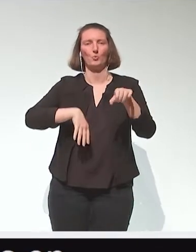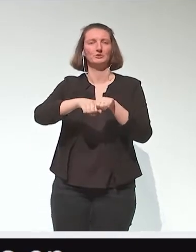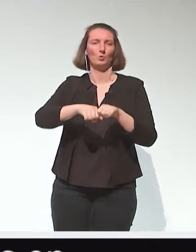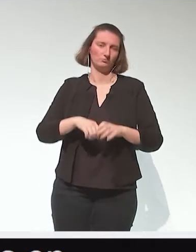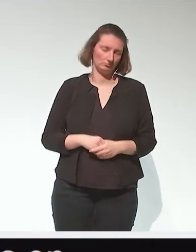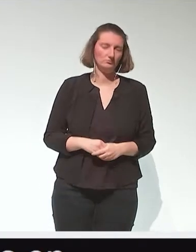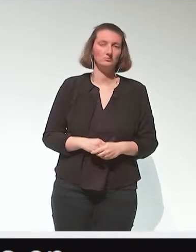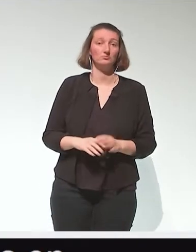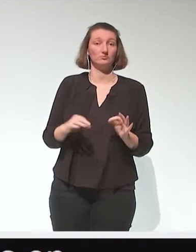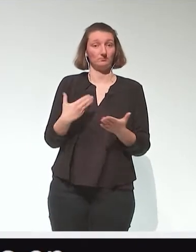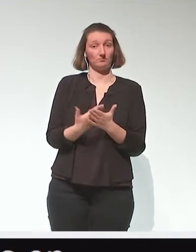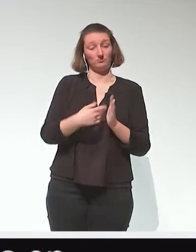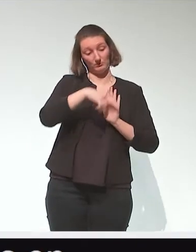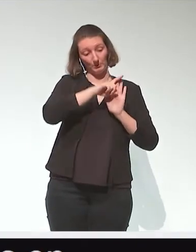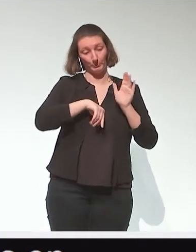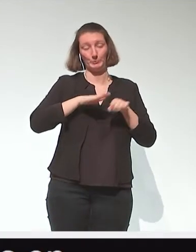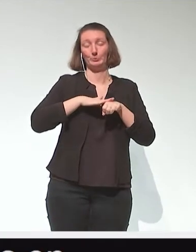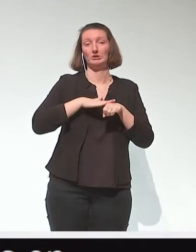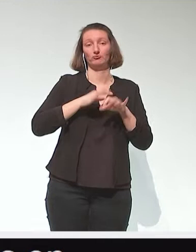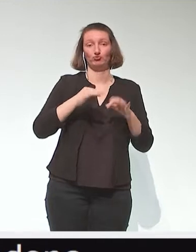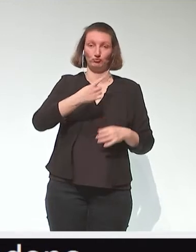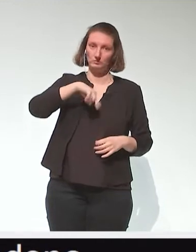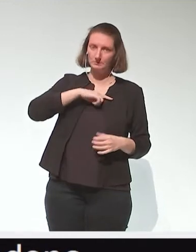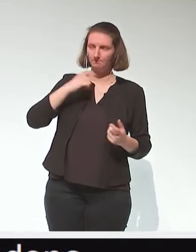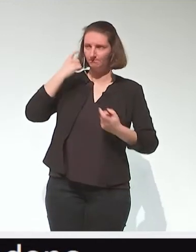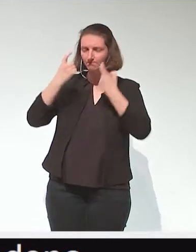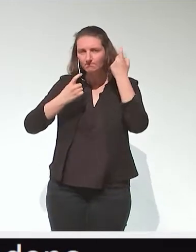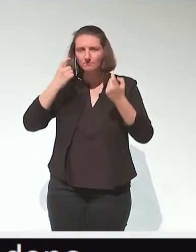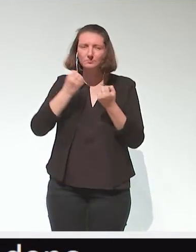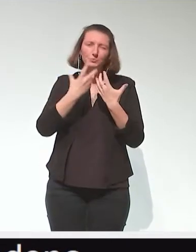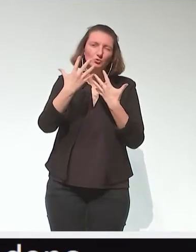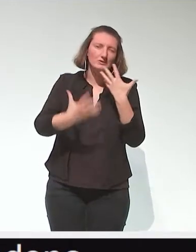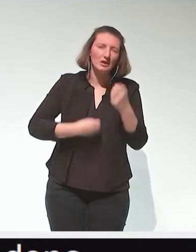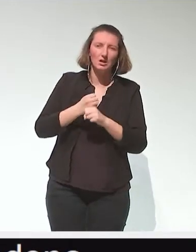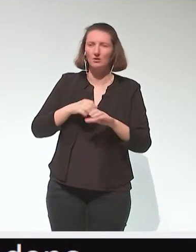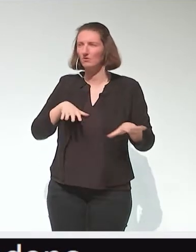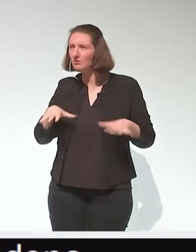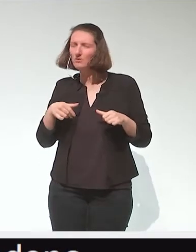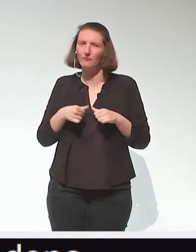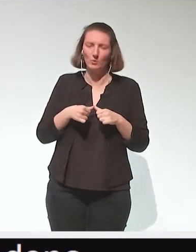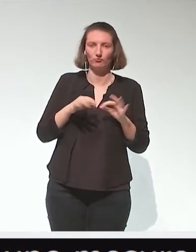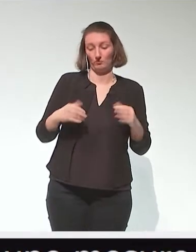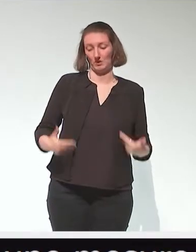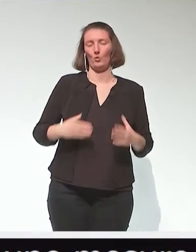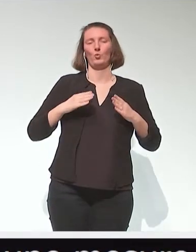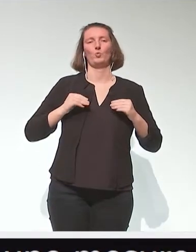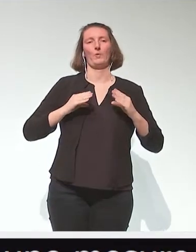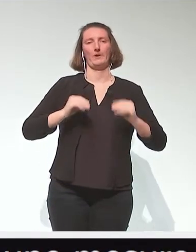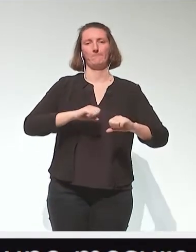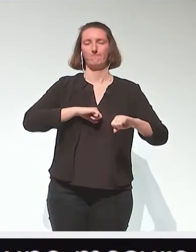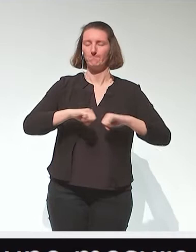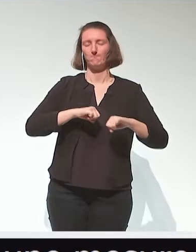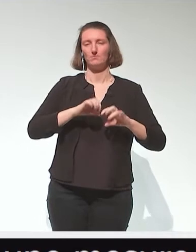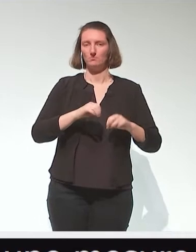compulsorily employ people with disabilities do not do so. So we have increased the